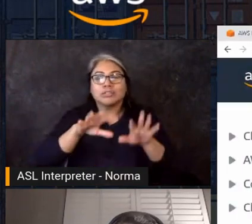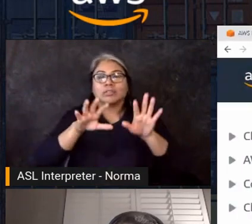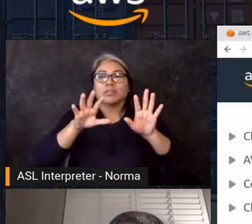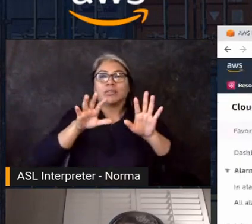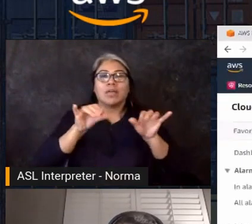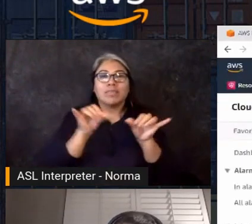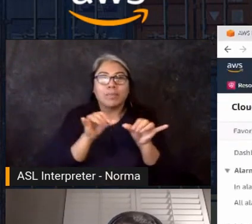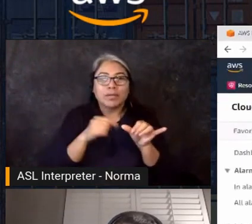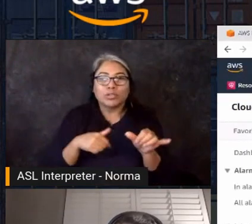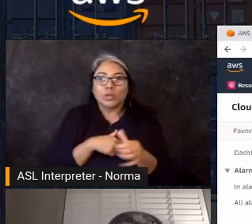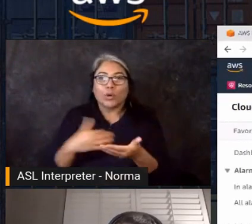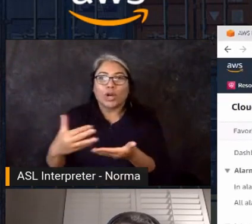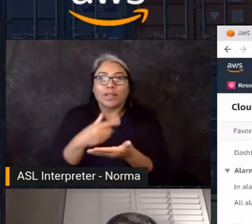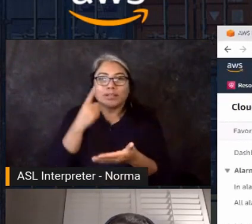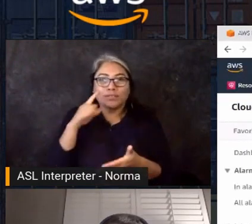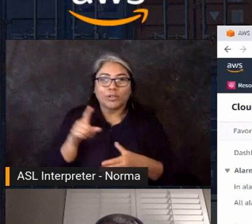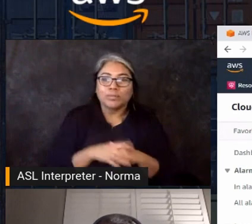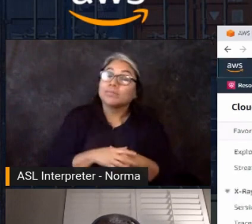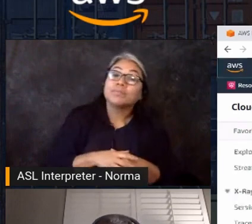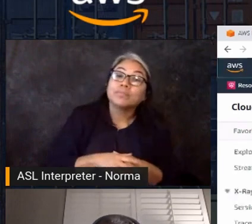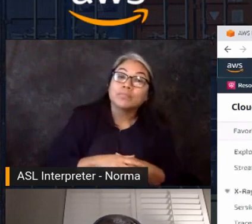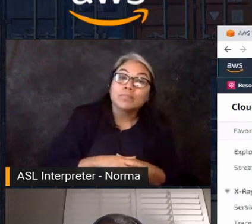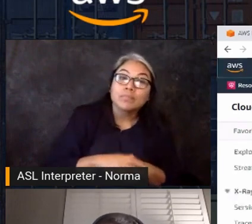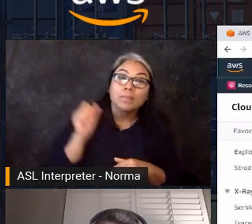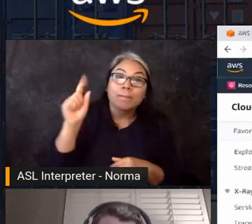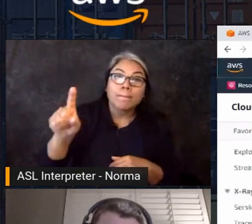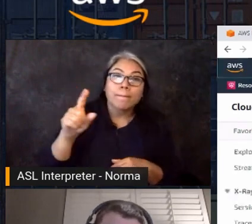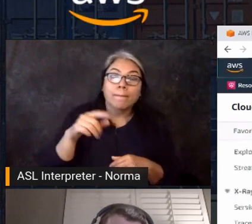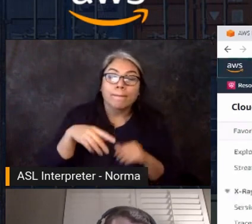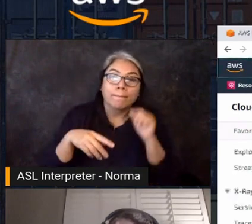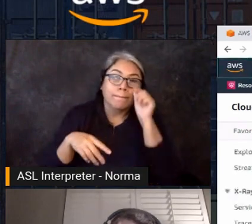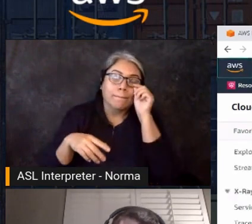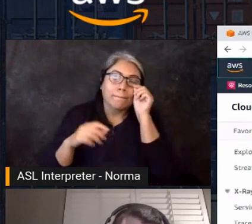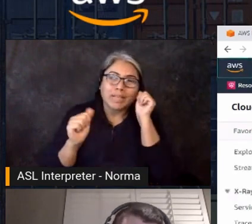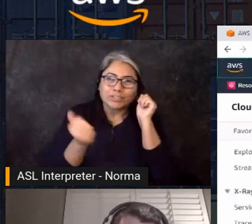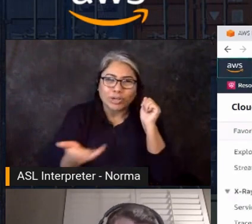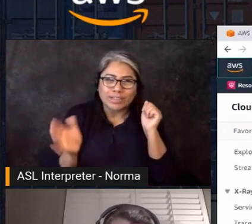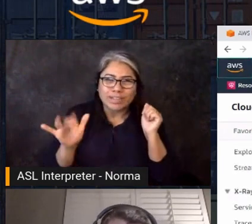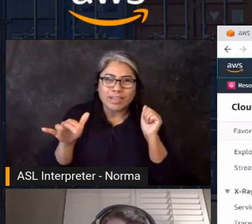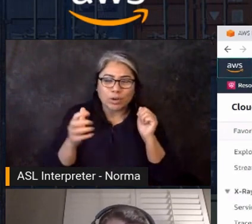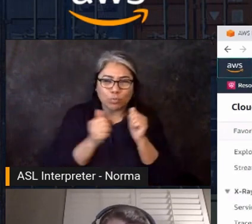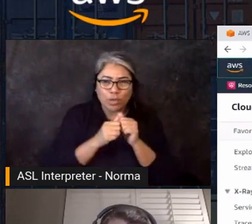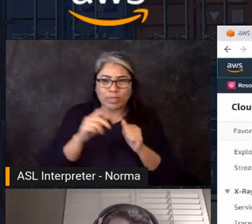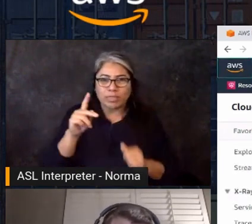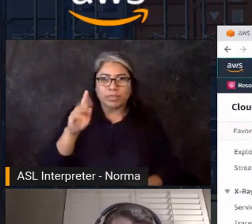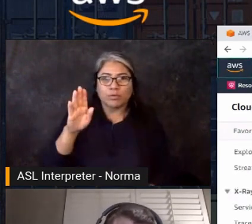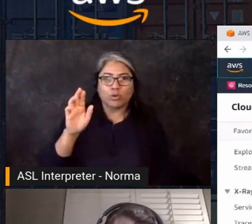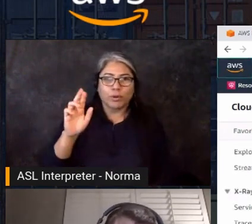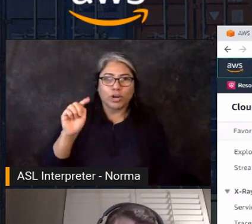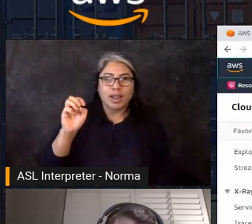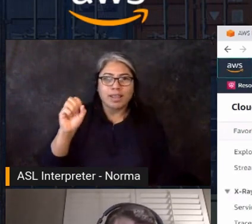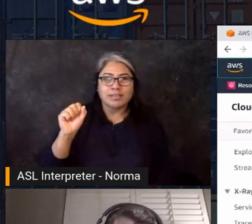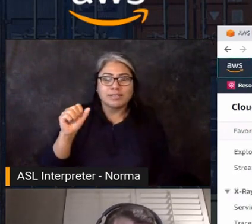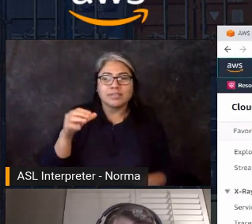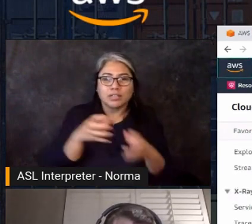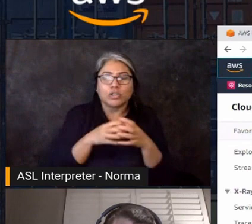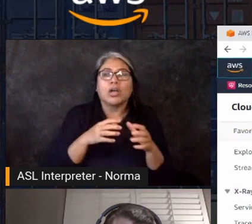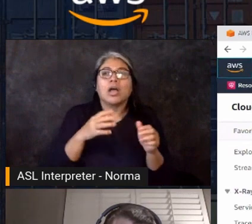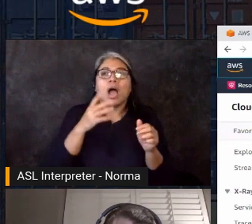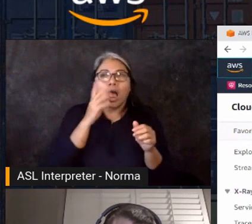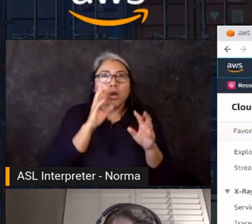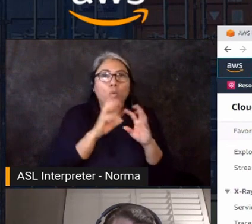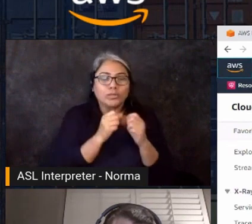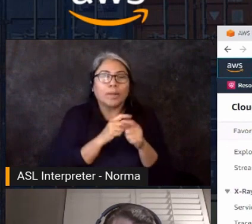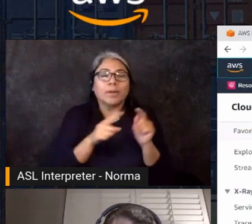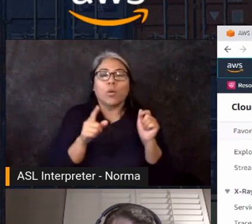Yeah. So Is there anything that with a Kubernetes cluster, I know the workshop will walk through it, but what do I need to enable on my cluster to make sure that this starts happening? I